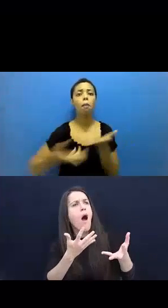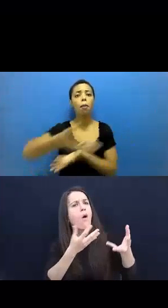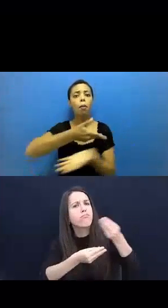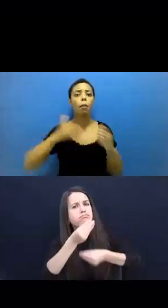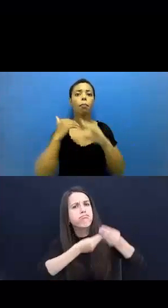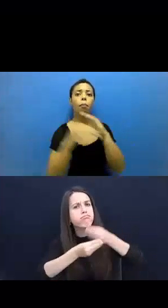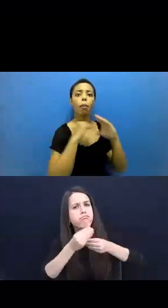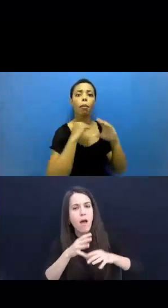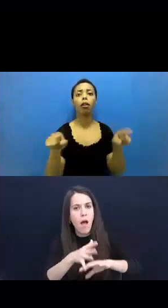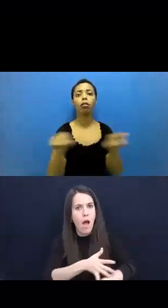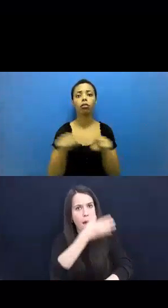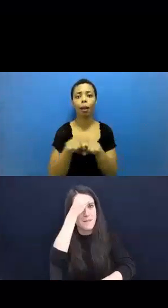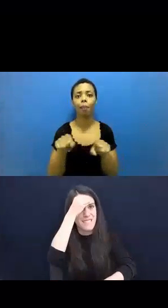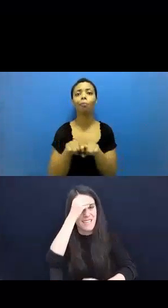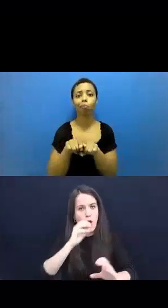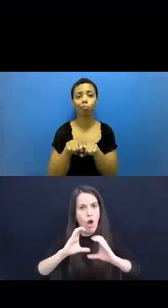haptic communication.